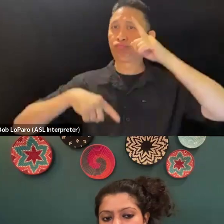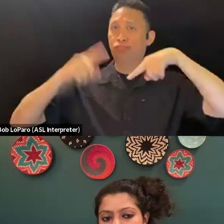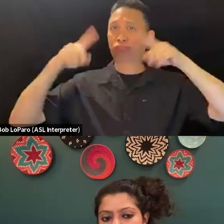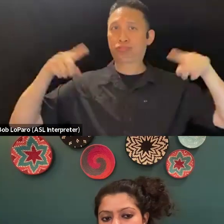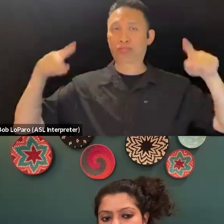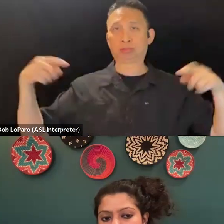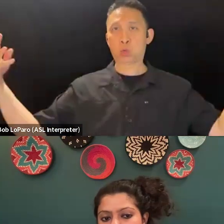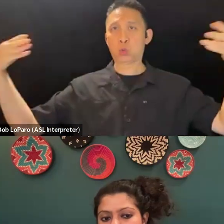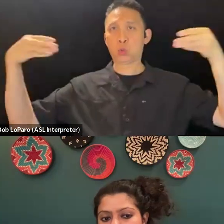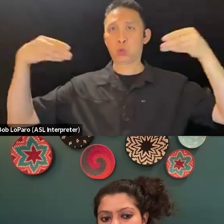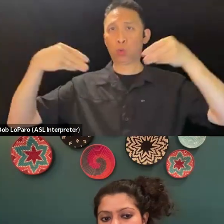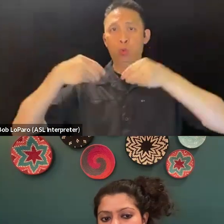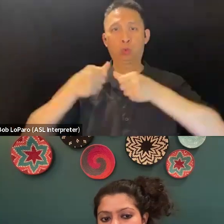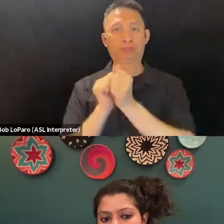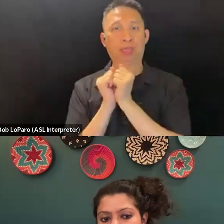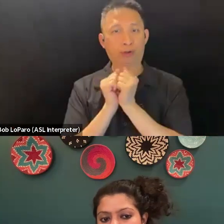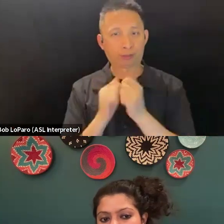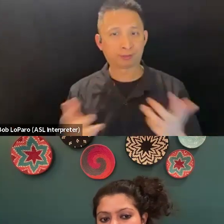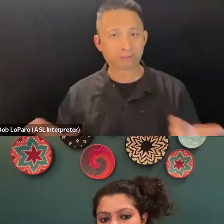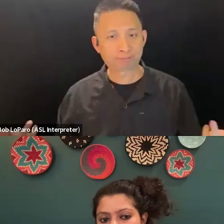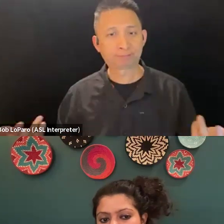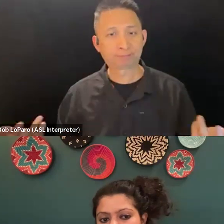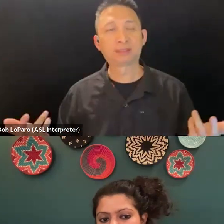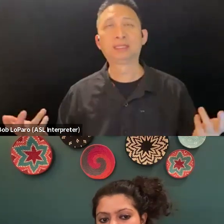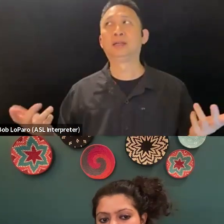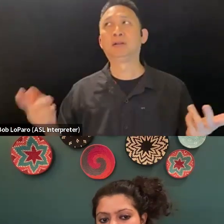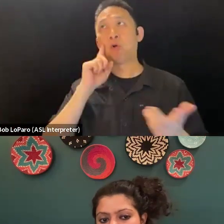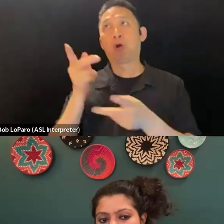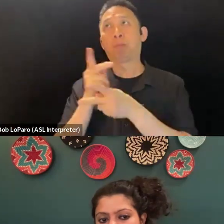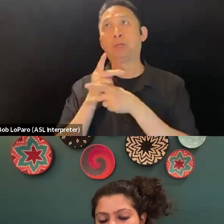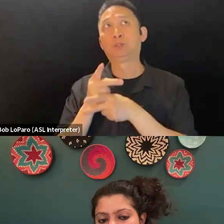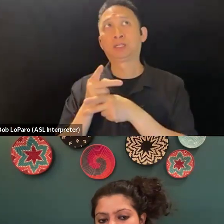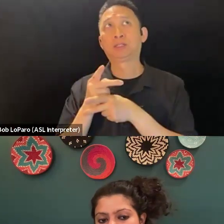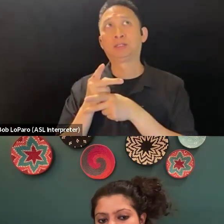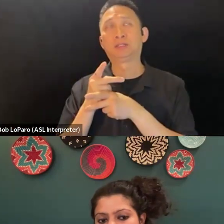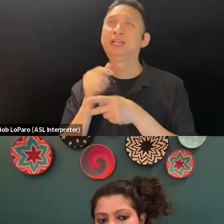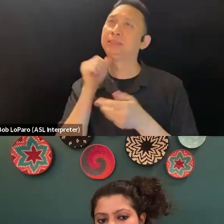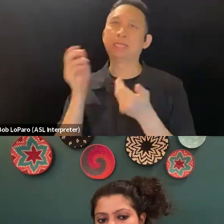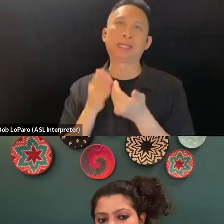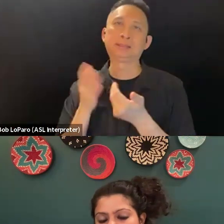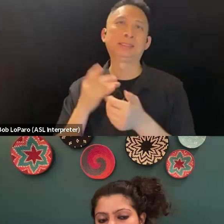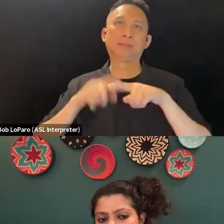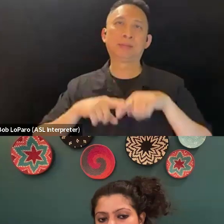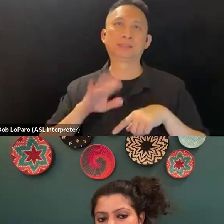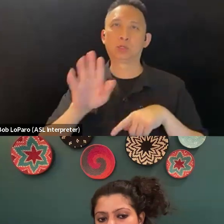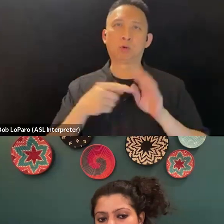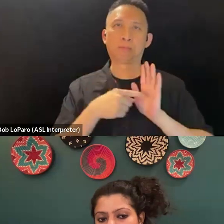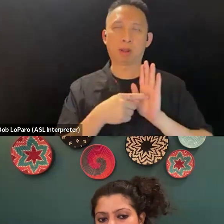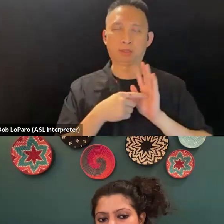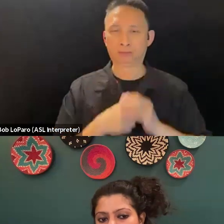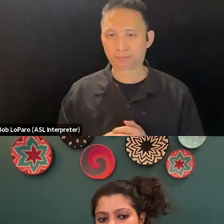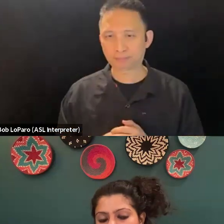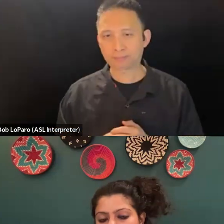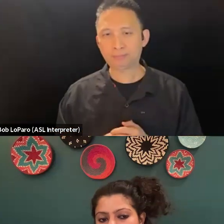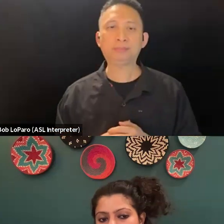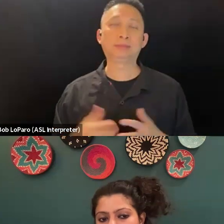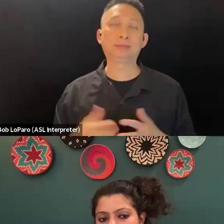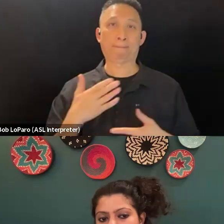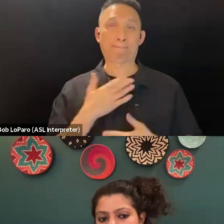ecosystem that allows it. And so it becomes super important to use that year in learning everything you can. I